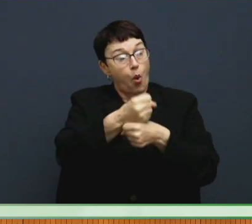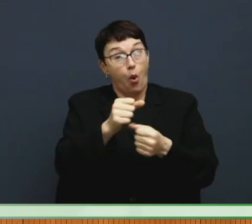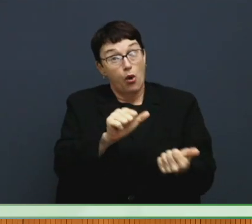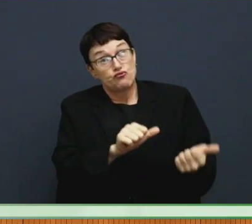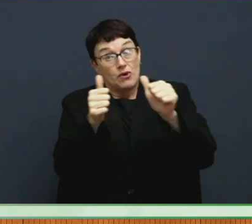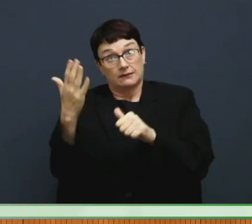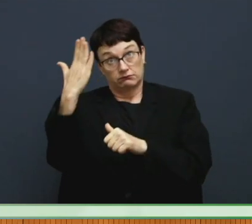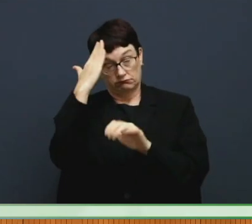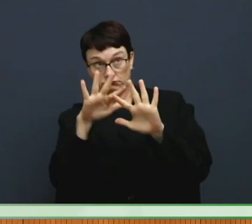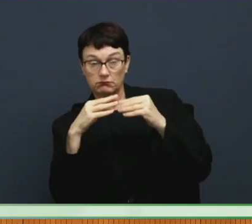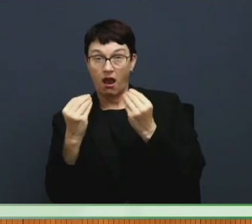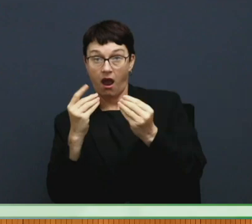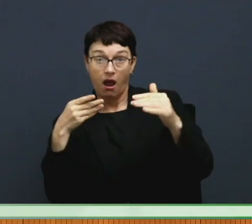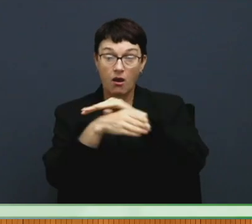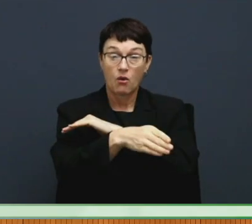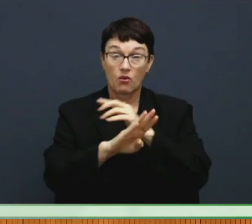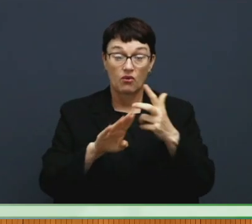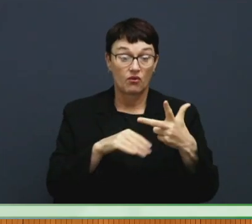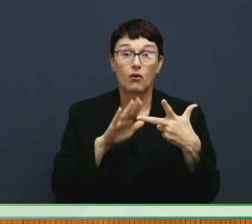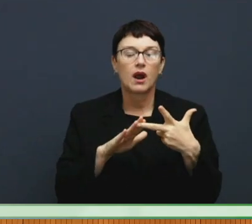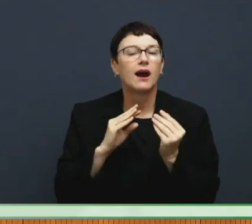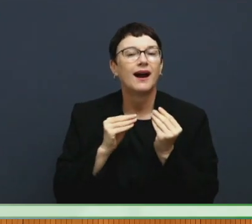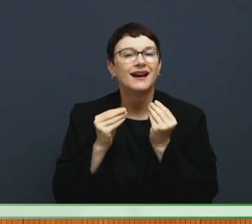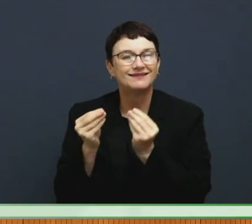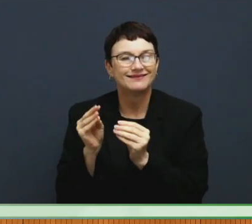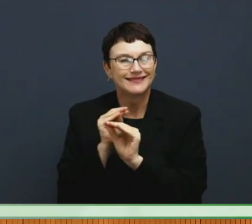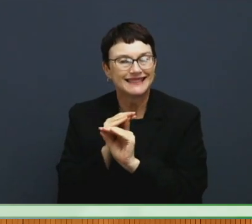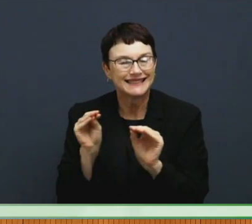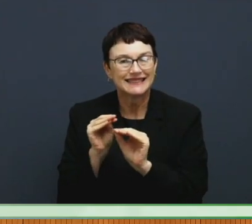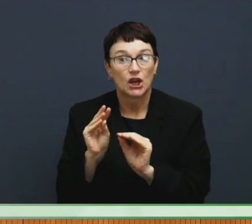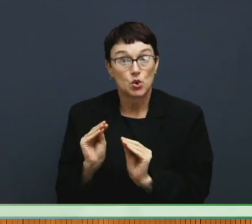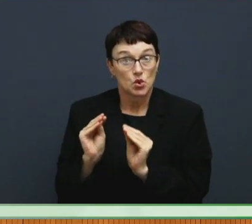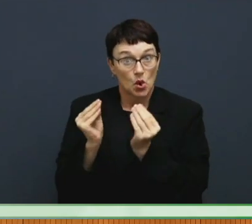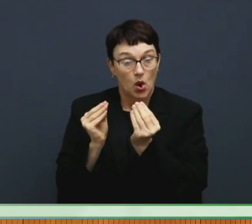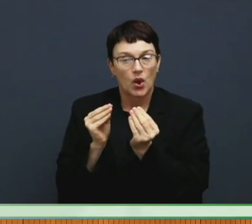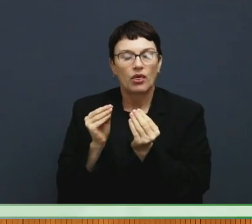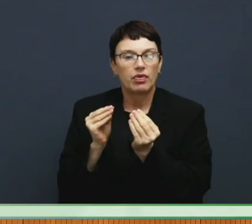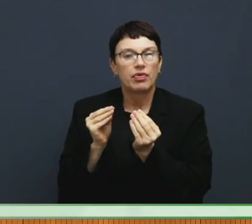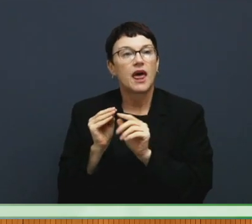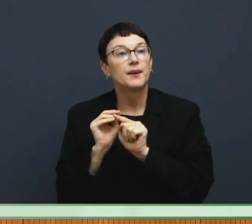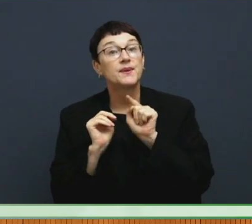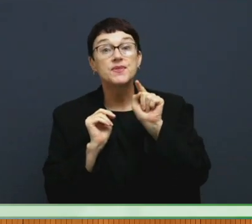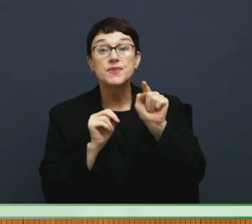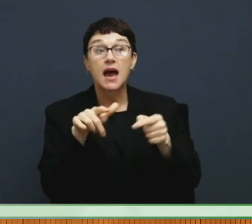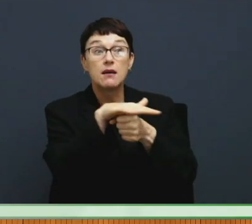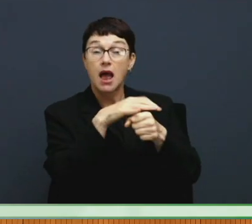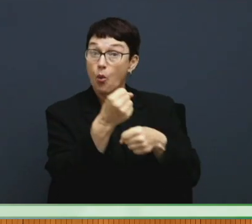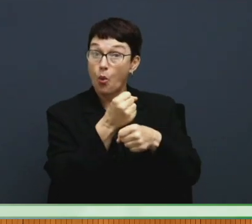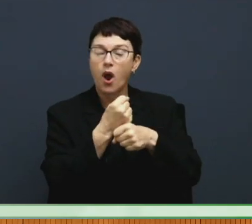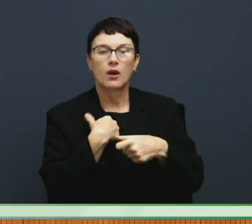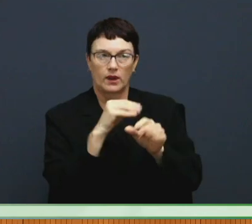but the higher ed faculty as well as the workplaces to make sure that we're creating more